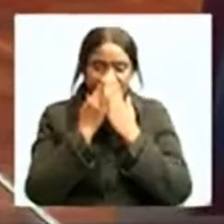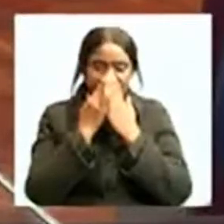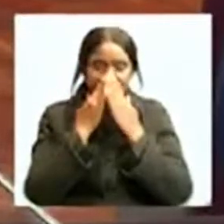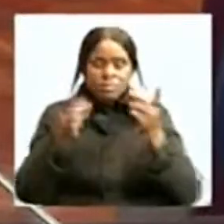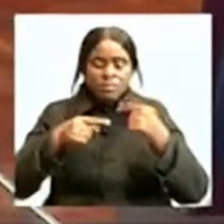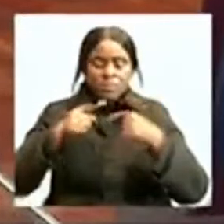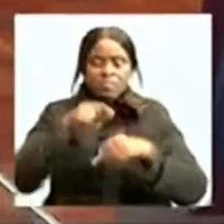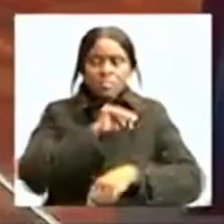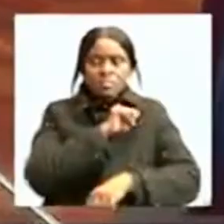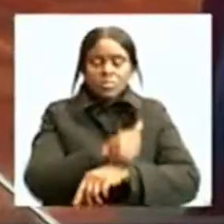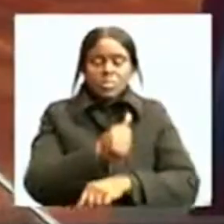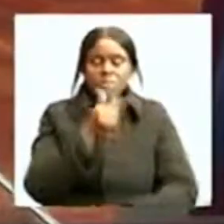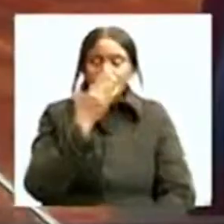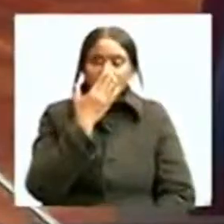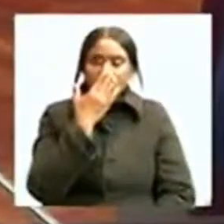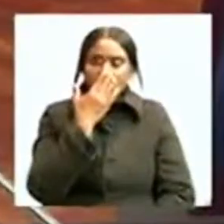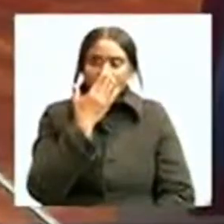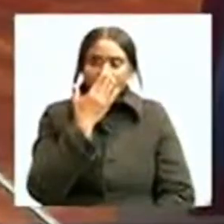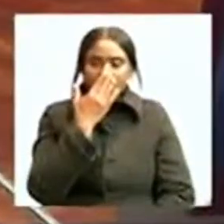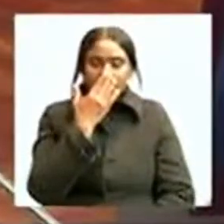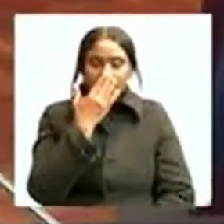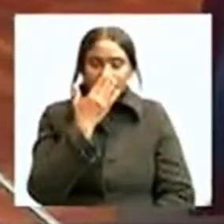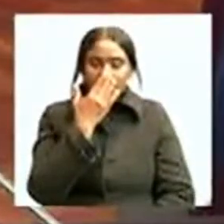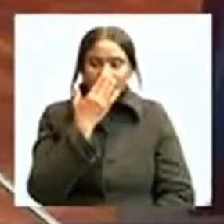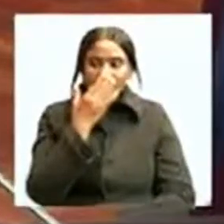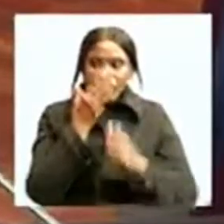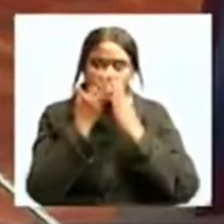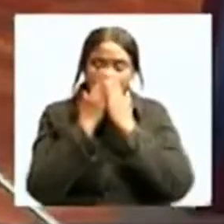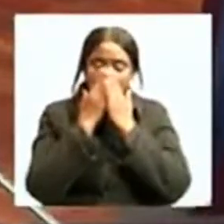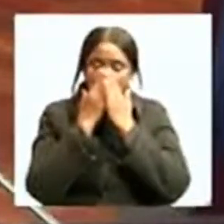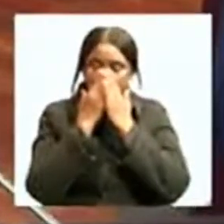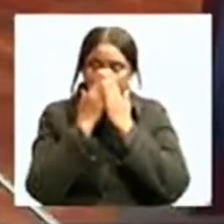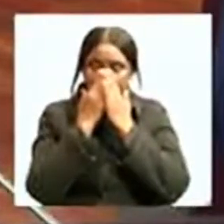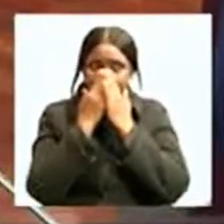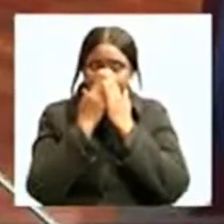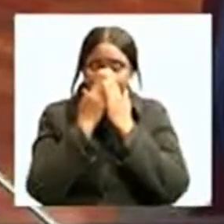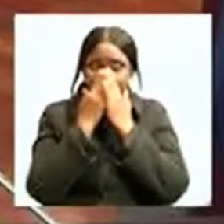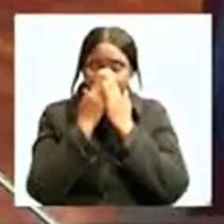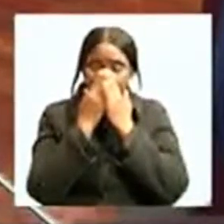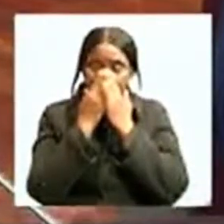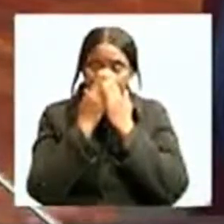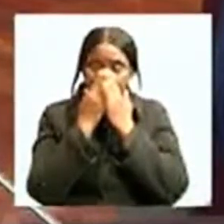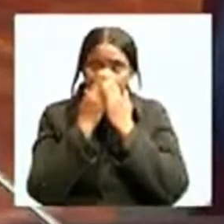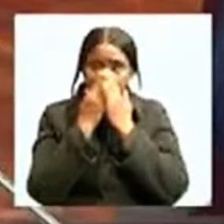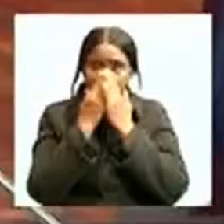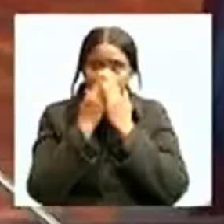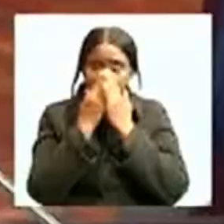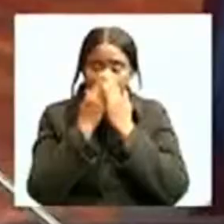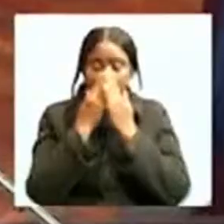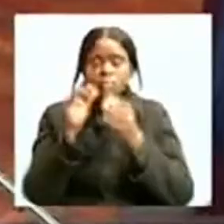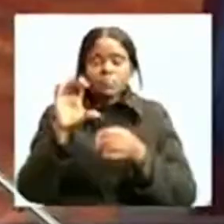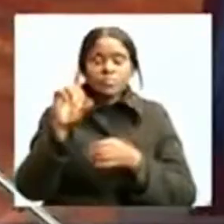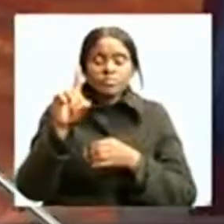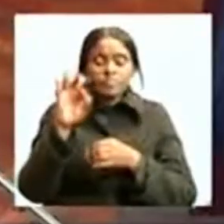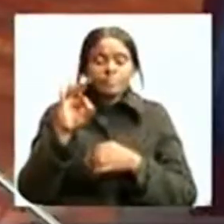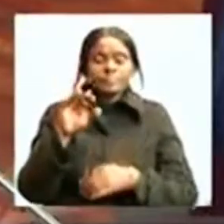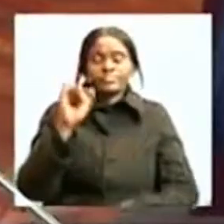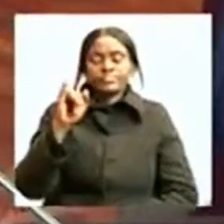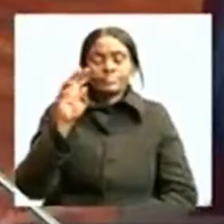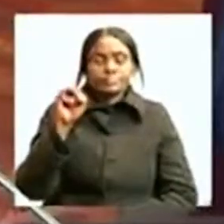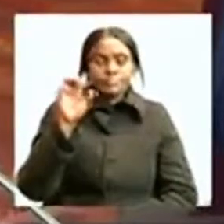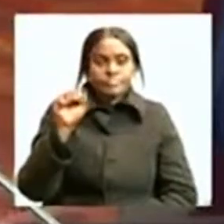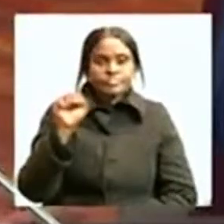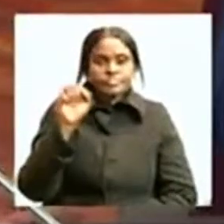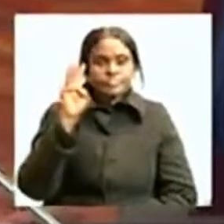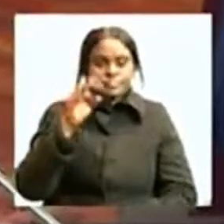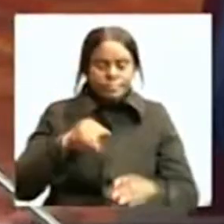authorities instructing them on ensuring due diligence is done before making any payments. The CDF IMS will